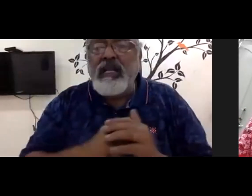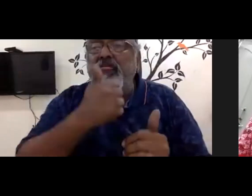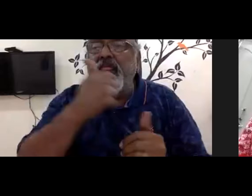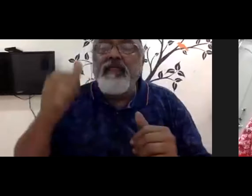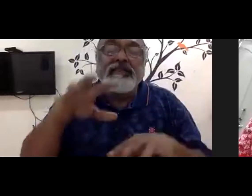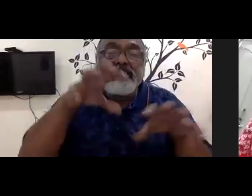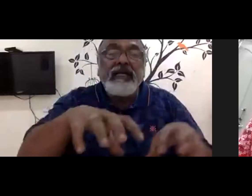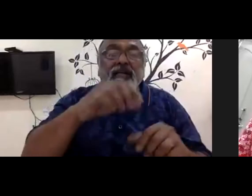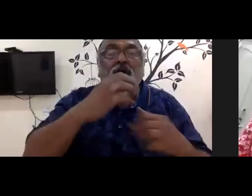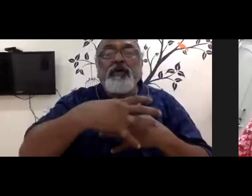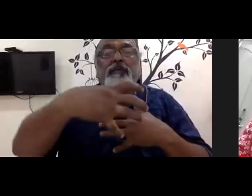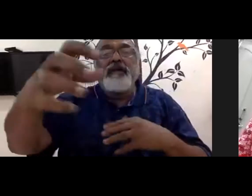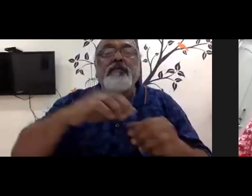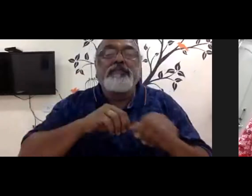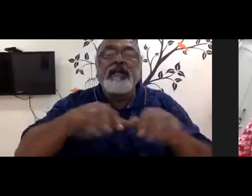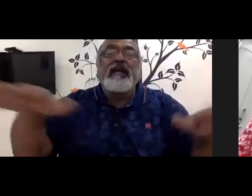also follow that.